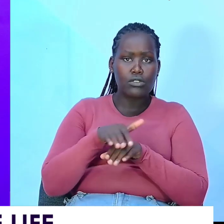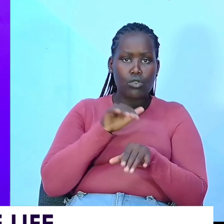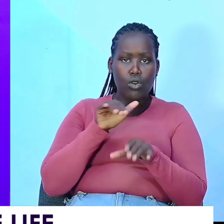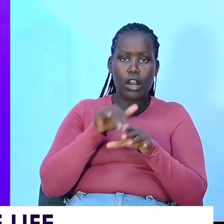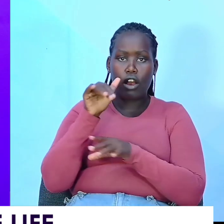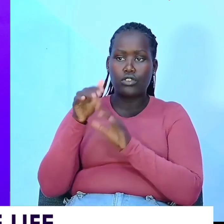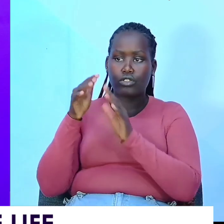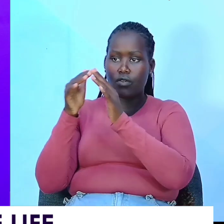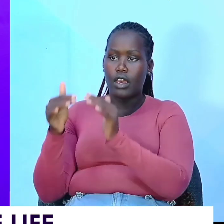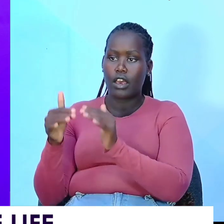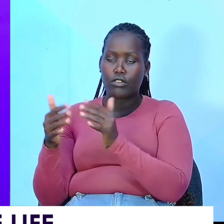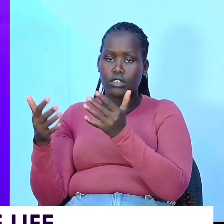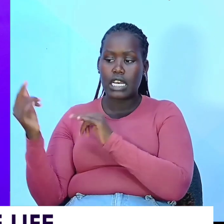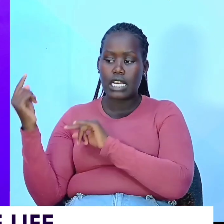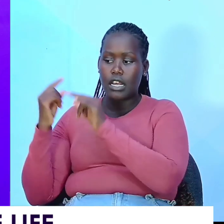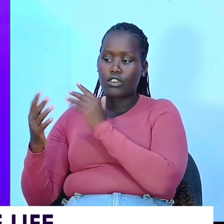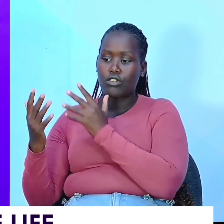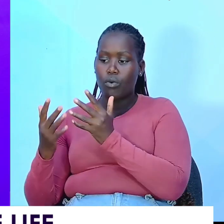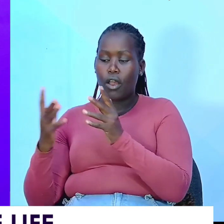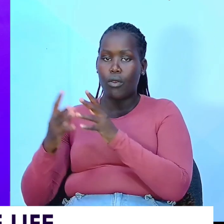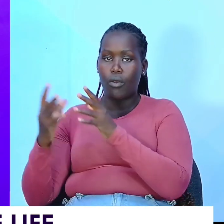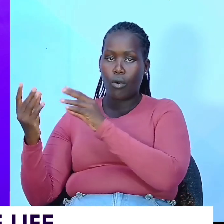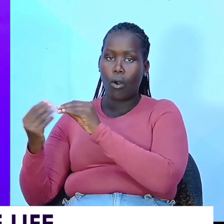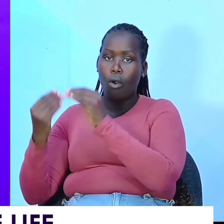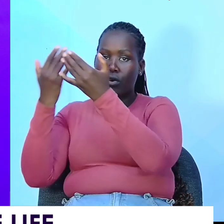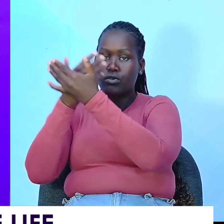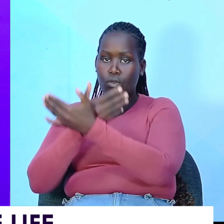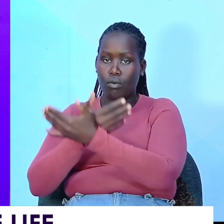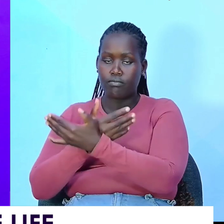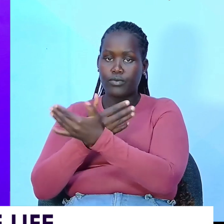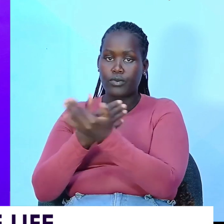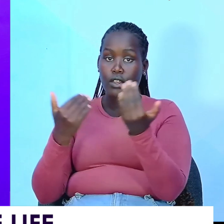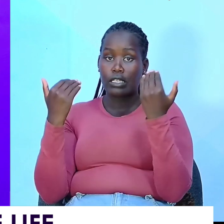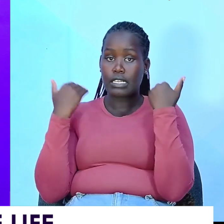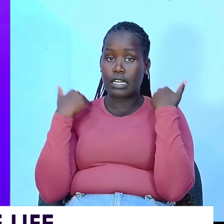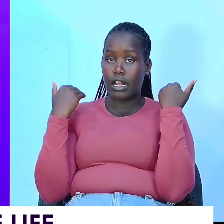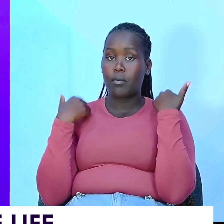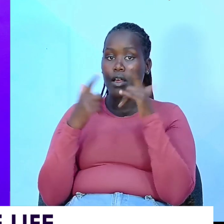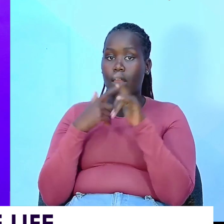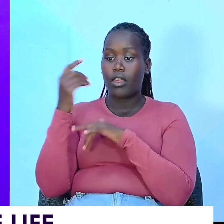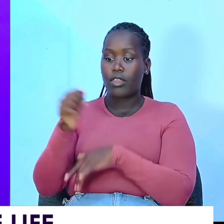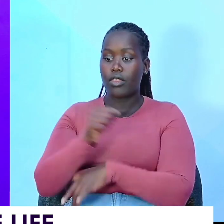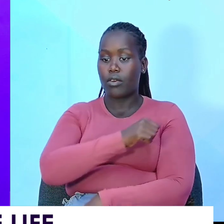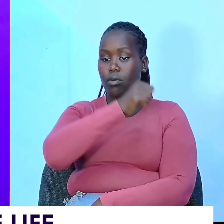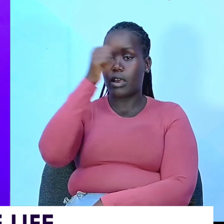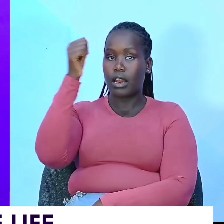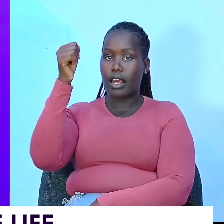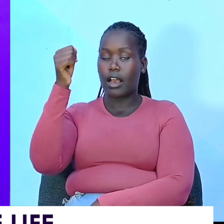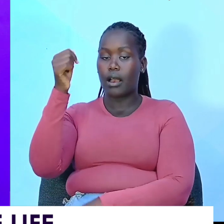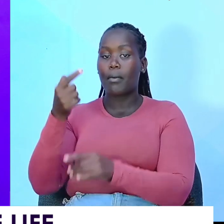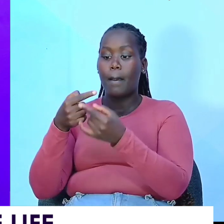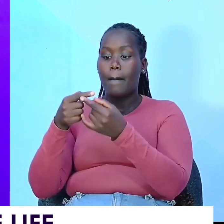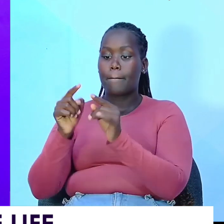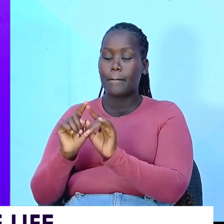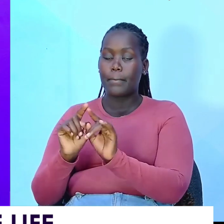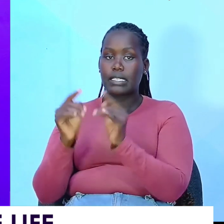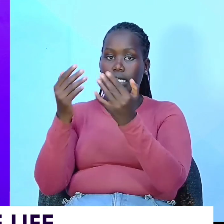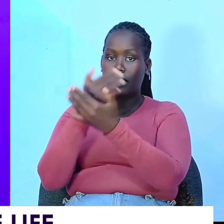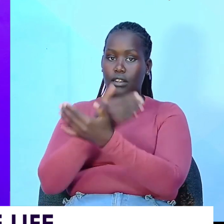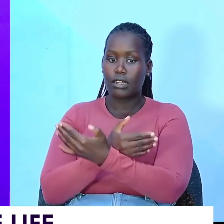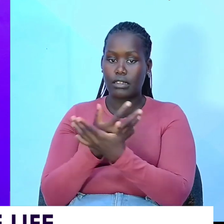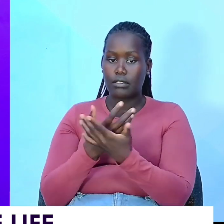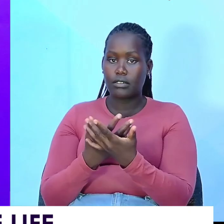that you would go to bed at night sleeping and you would wake up together in the morning, but at night they were clubbing. You